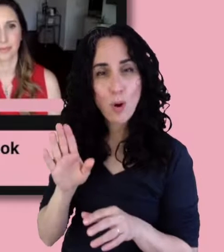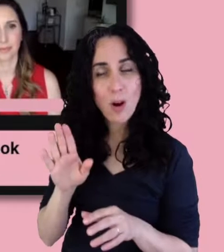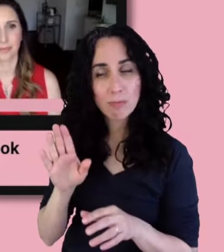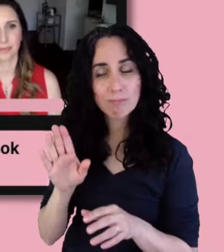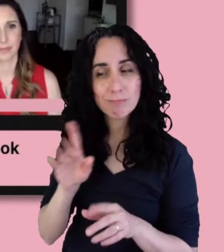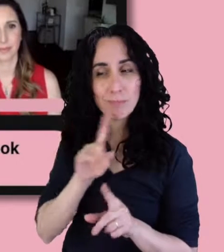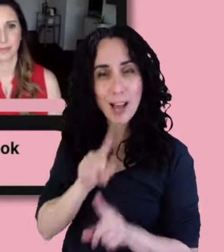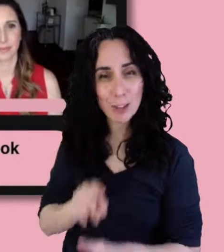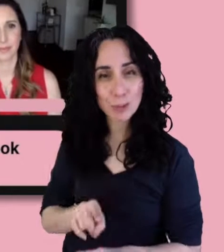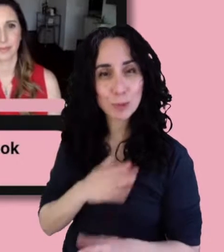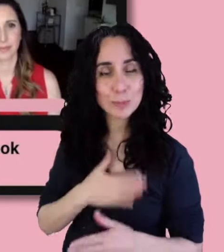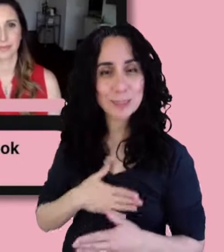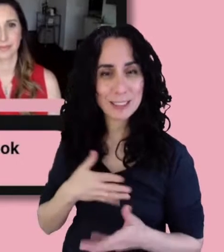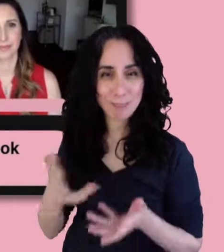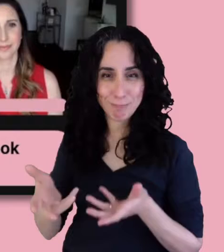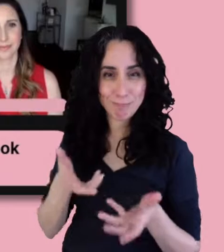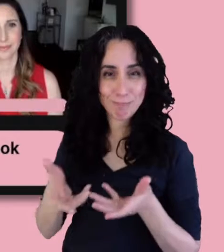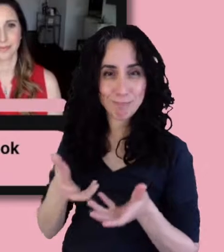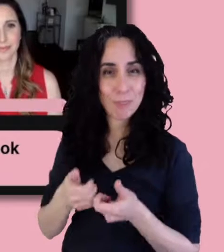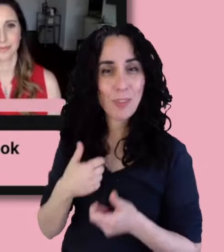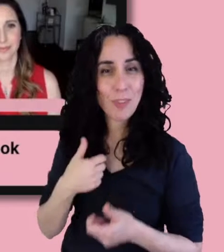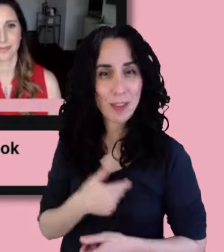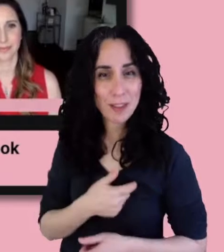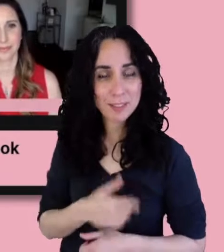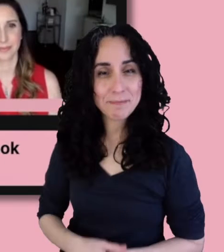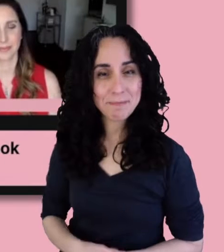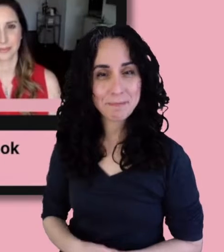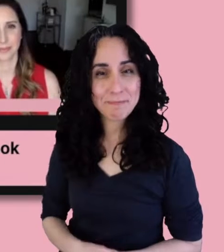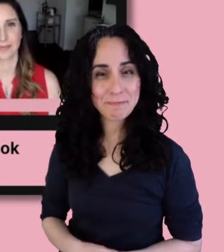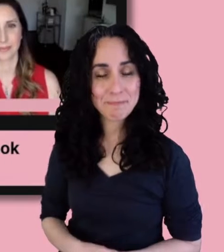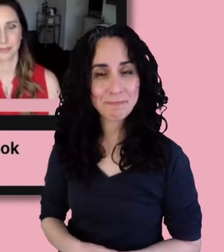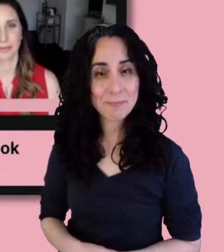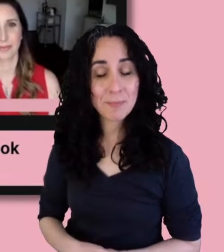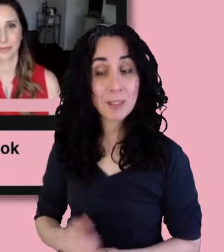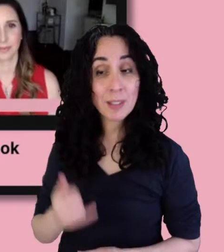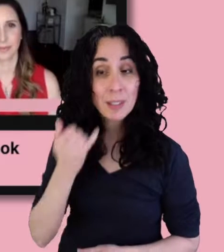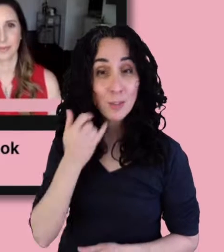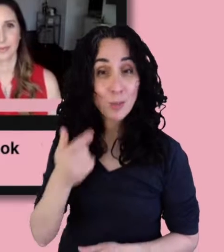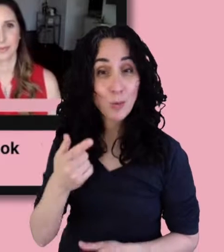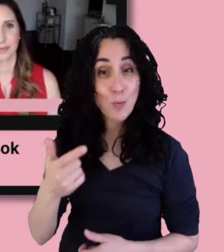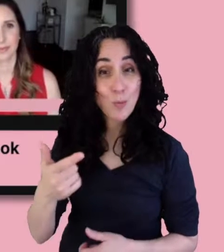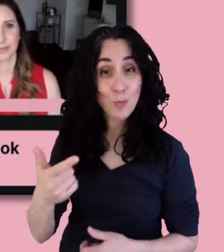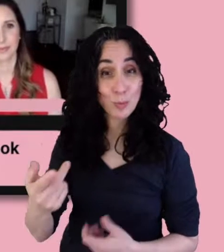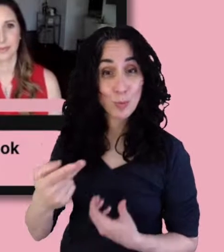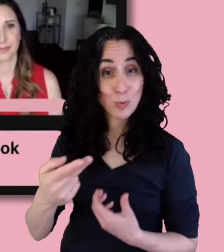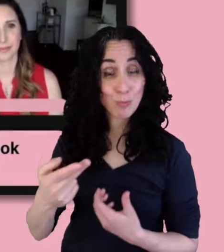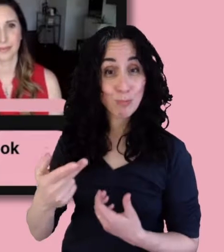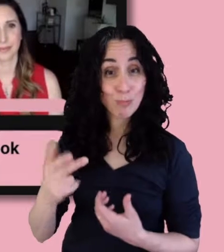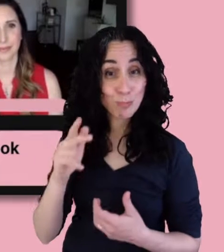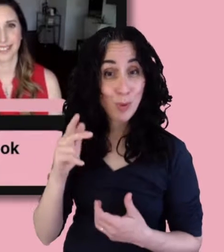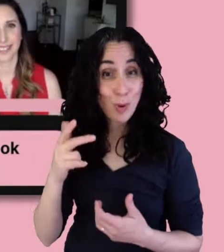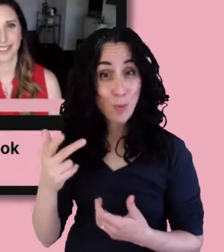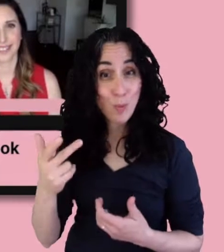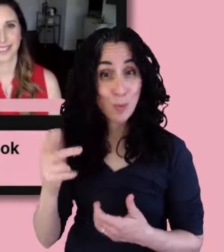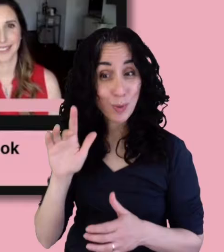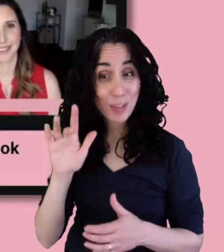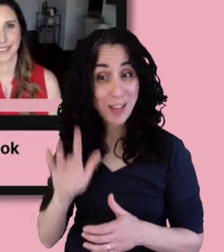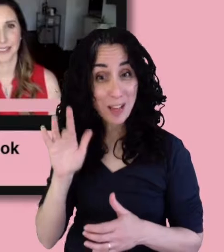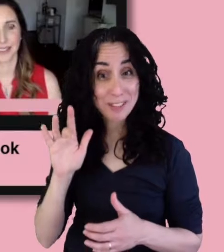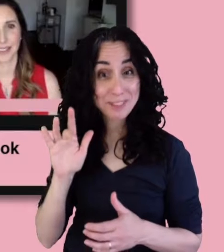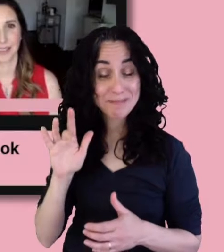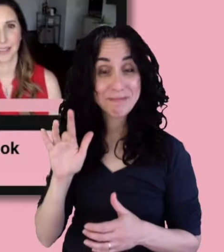talk to you. We want to hear from you. So please do engage with us. If you're watching this, thank you so much